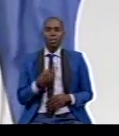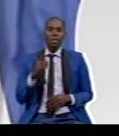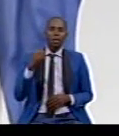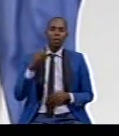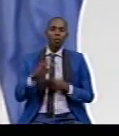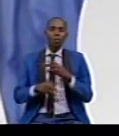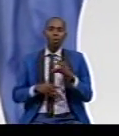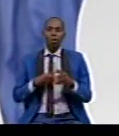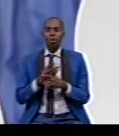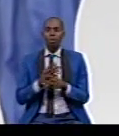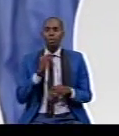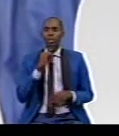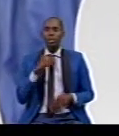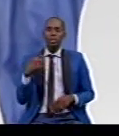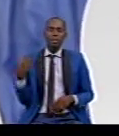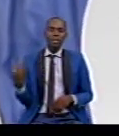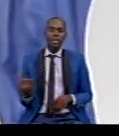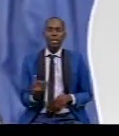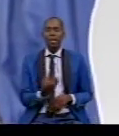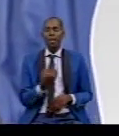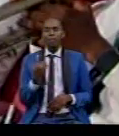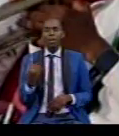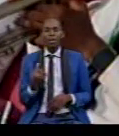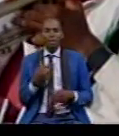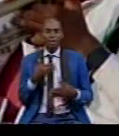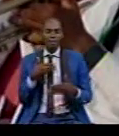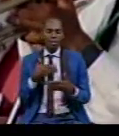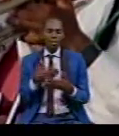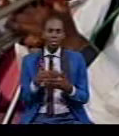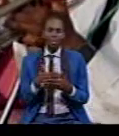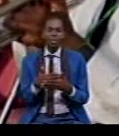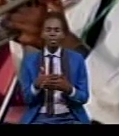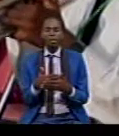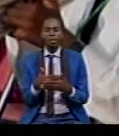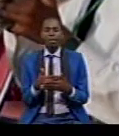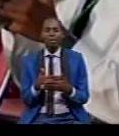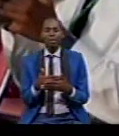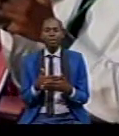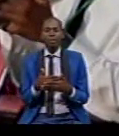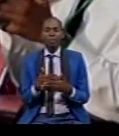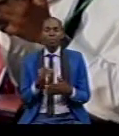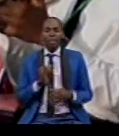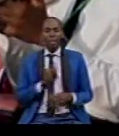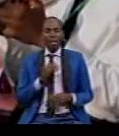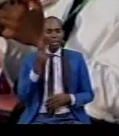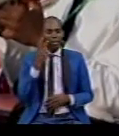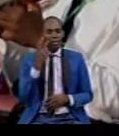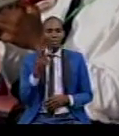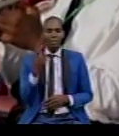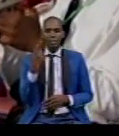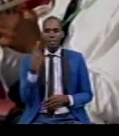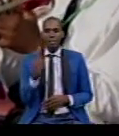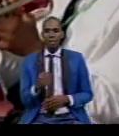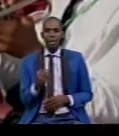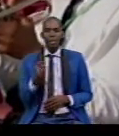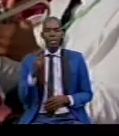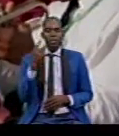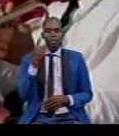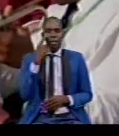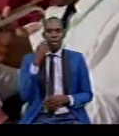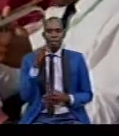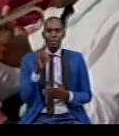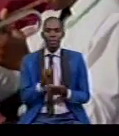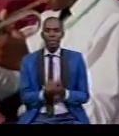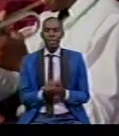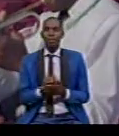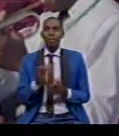In verse 9, for in him, when you come into him, in him, when you see what's available through